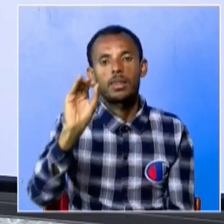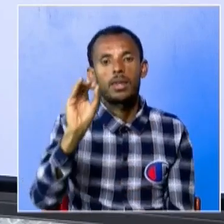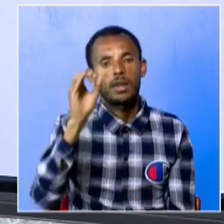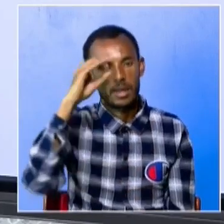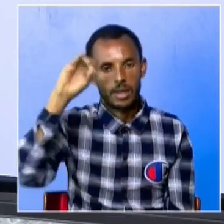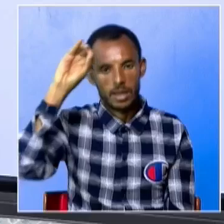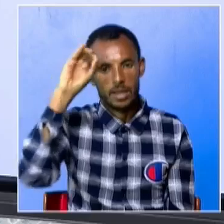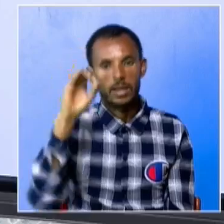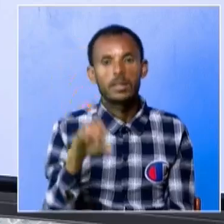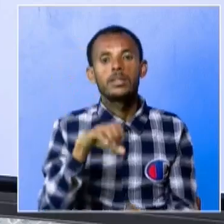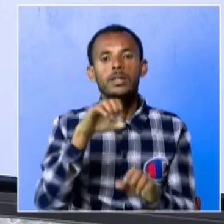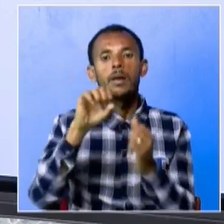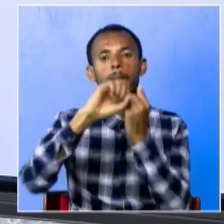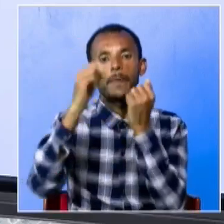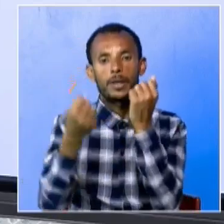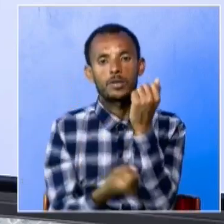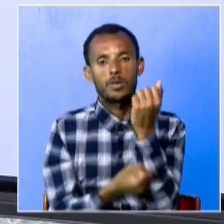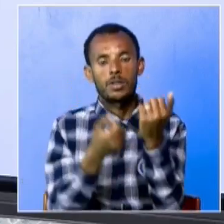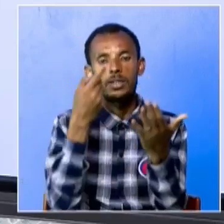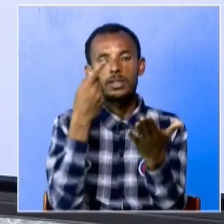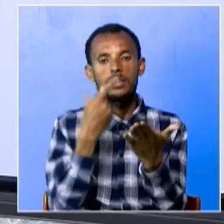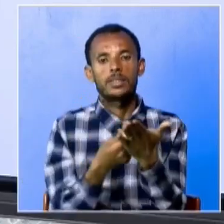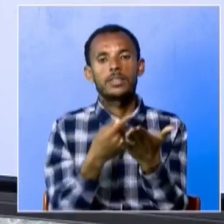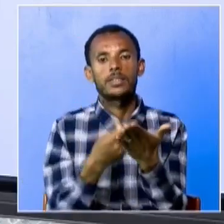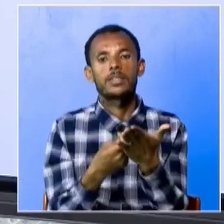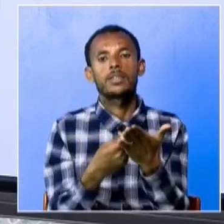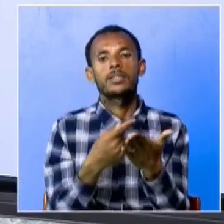So based on this theorem,